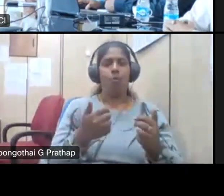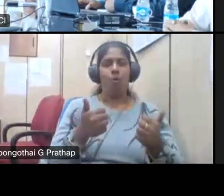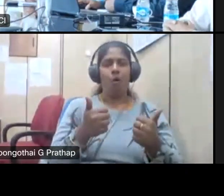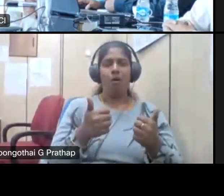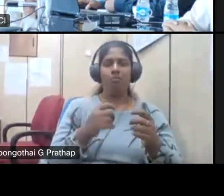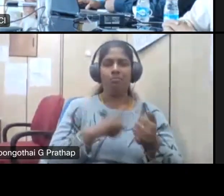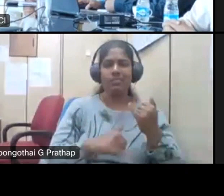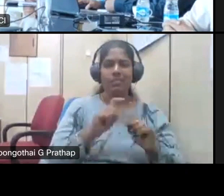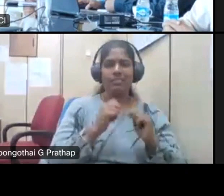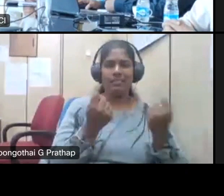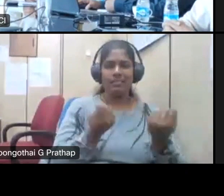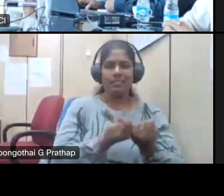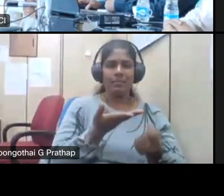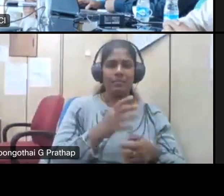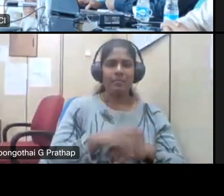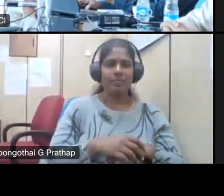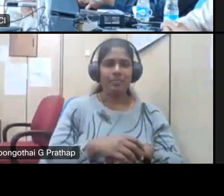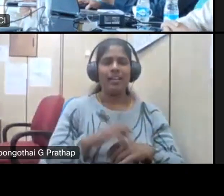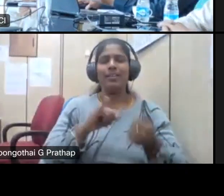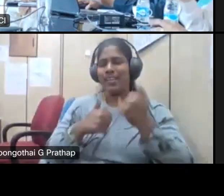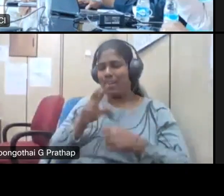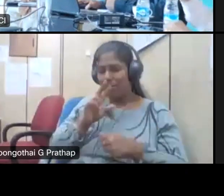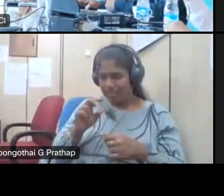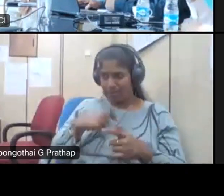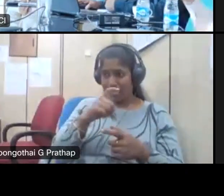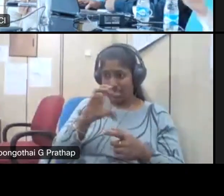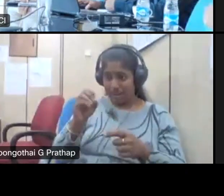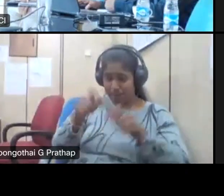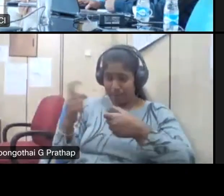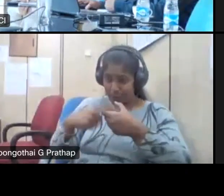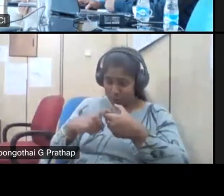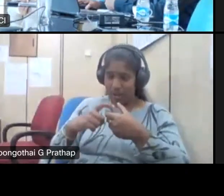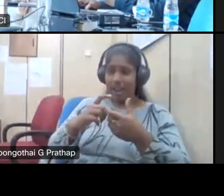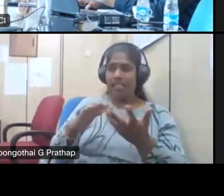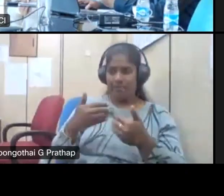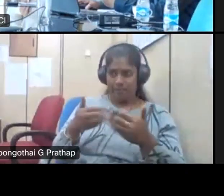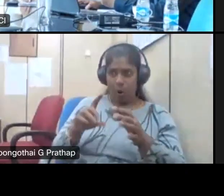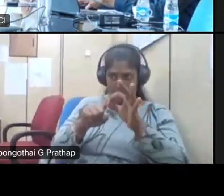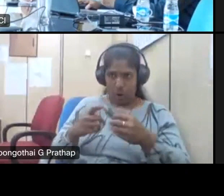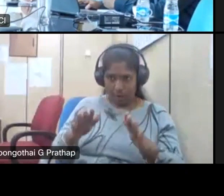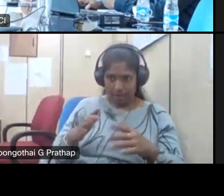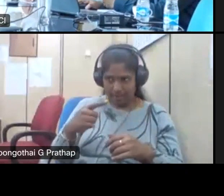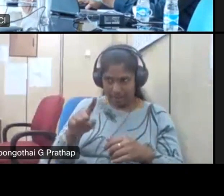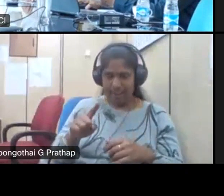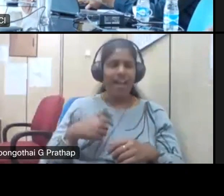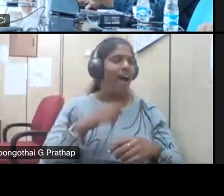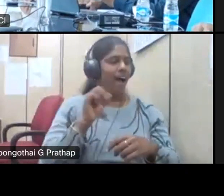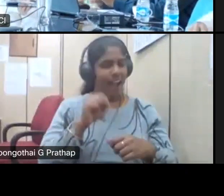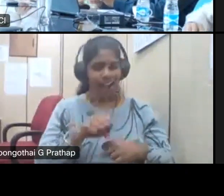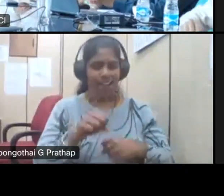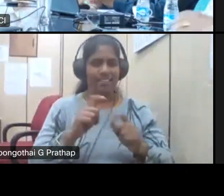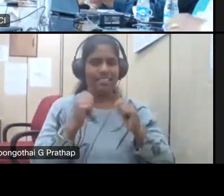So we start when we hit 700 participants. Yeah, 700. We are given the limit of like at 700 we start. Okay. So after that, we must enter at